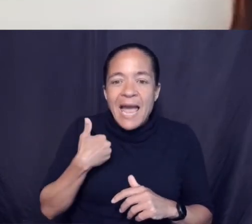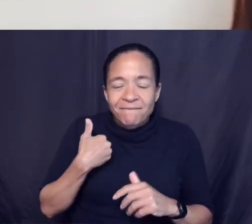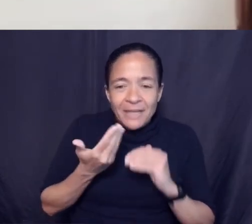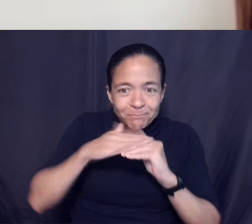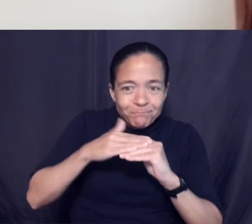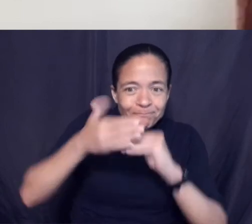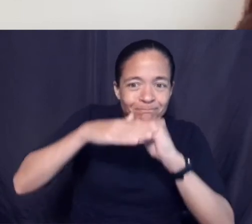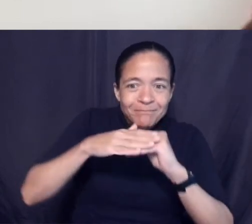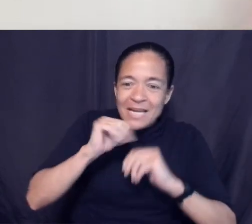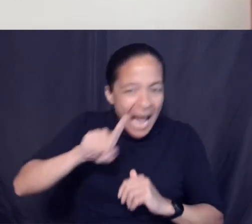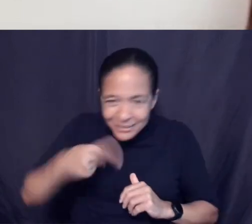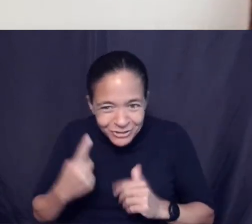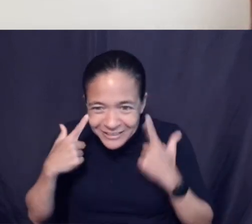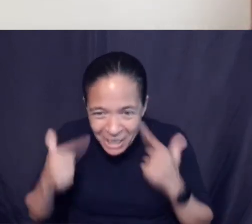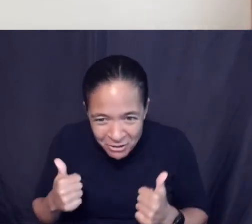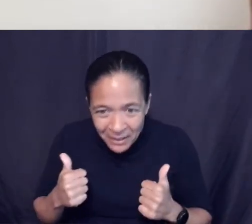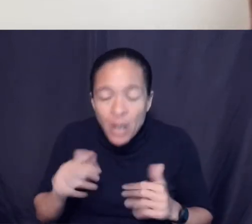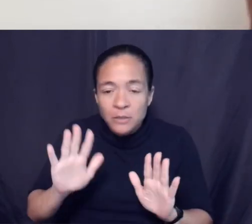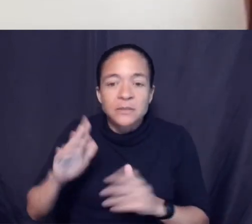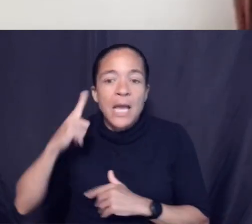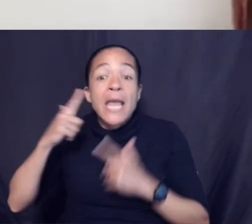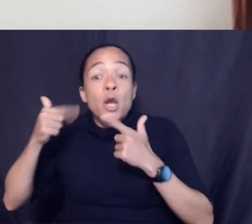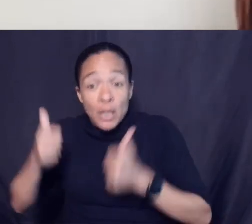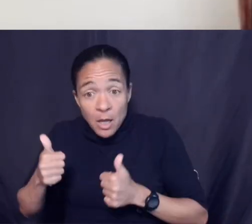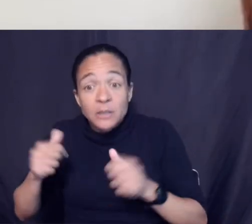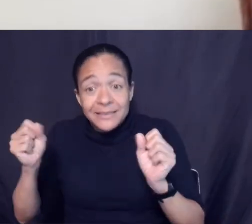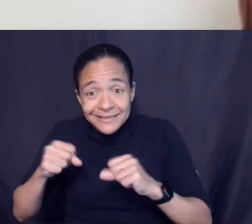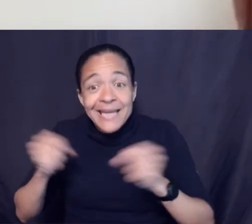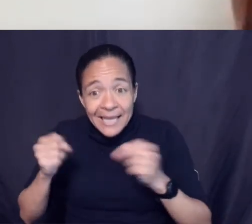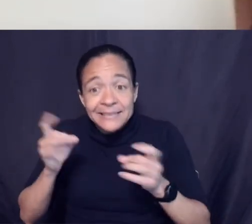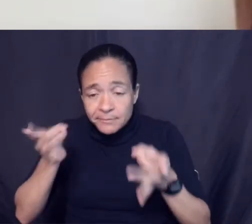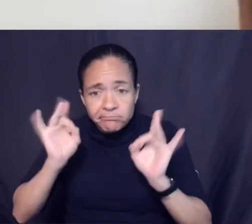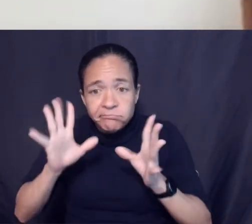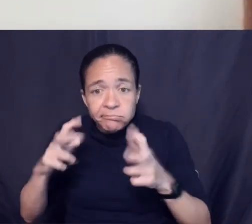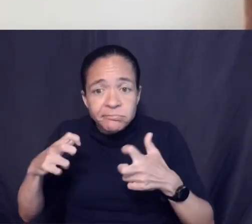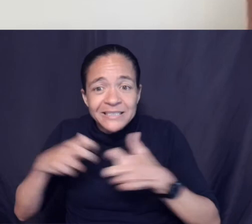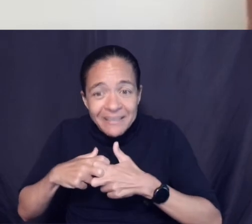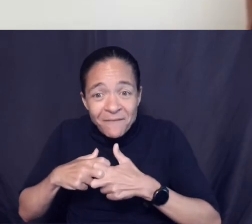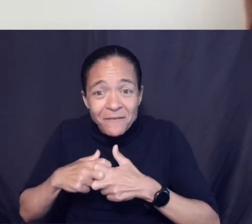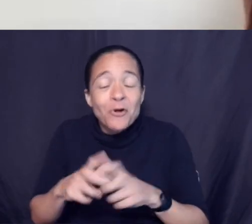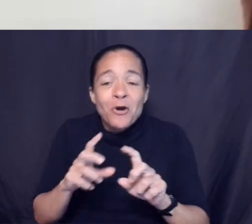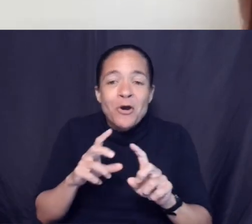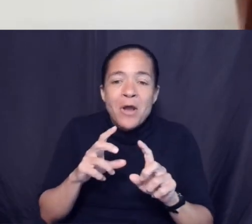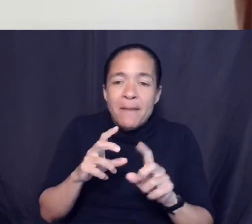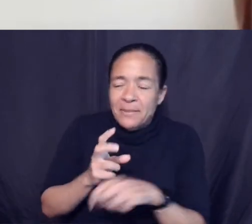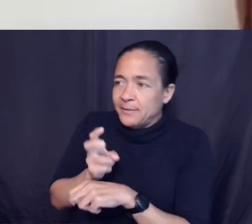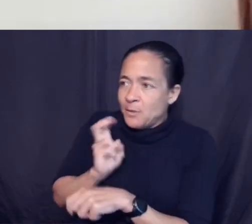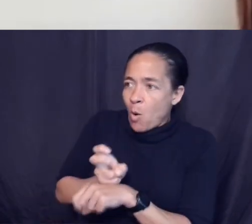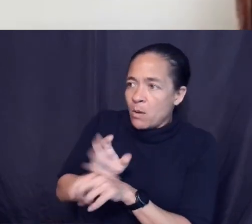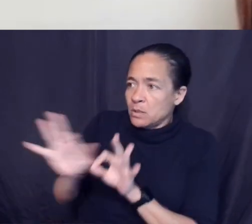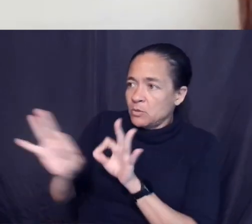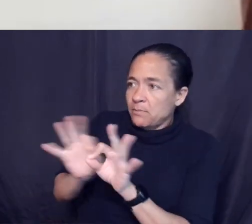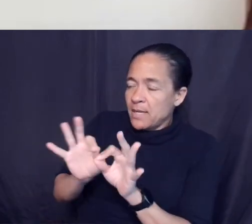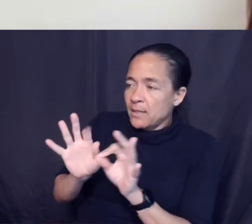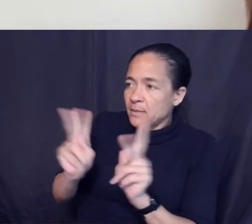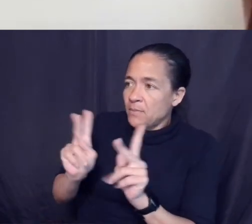that comes with it than hearing loss, which in and of itself is extremely difficult. But it's kind of hard